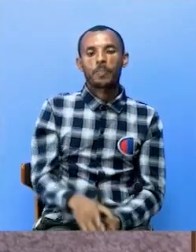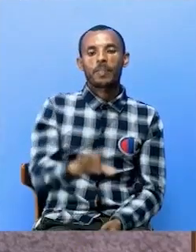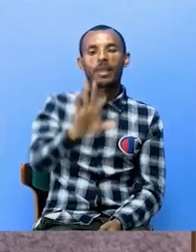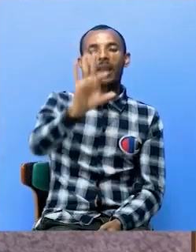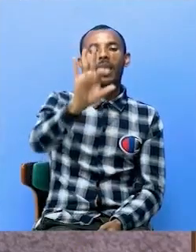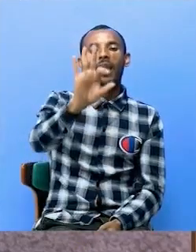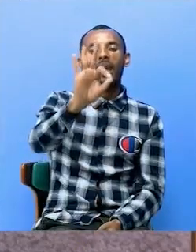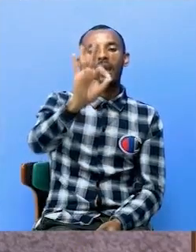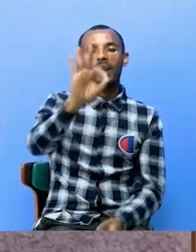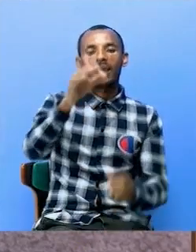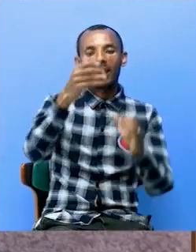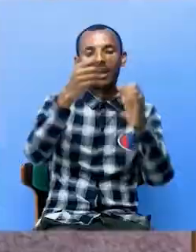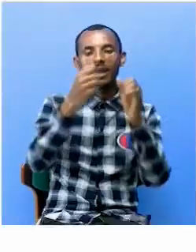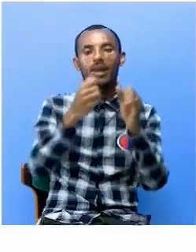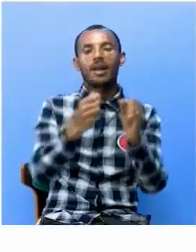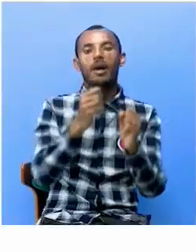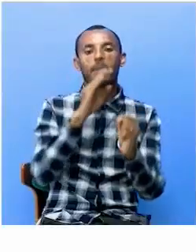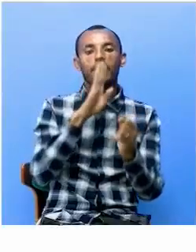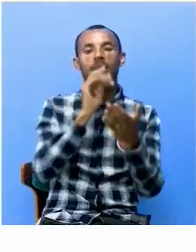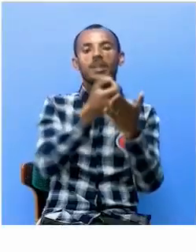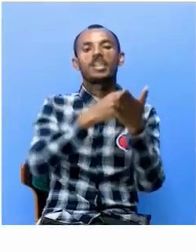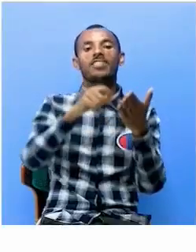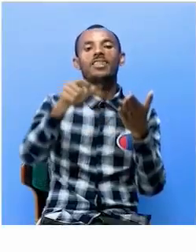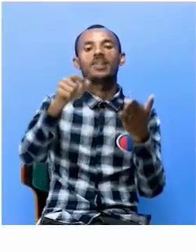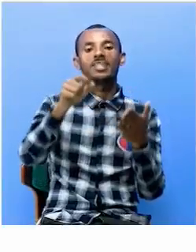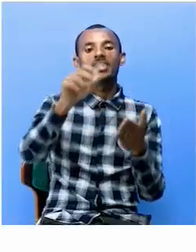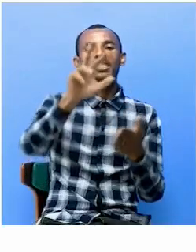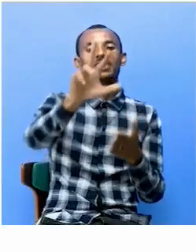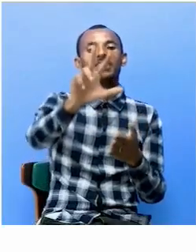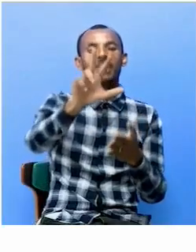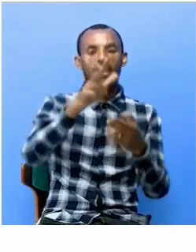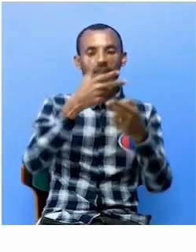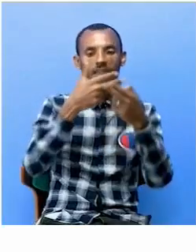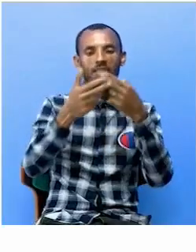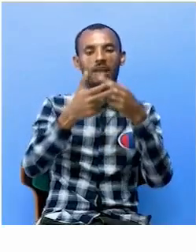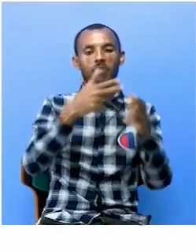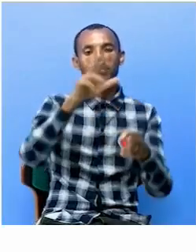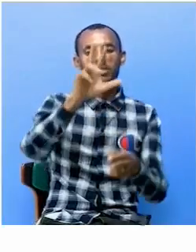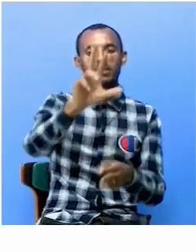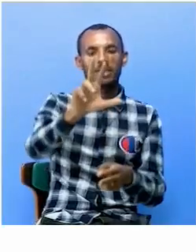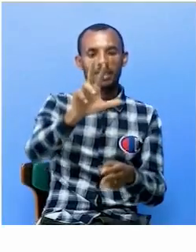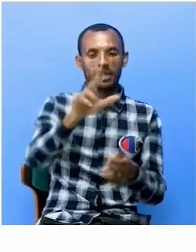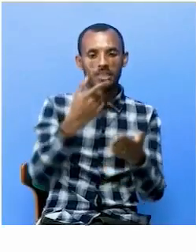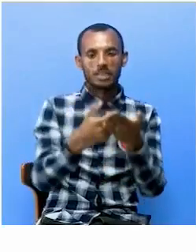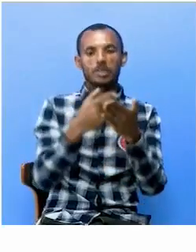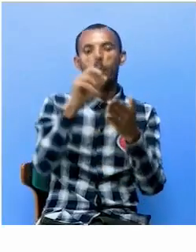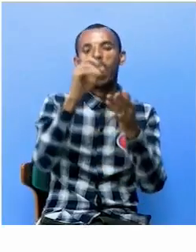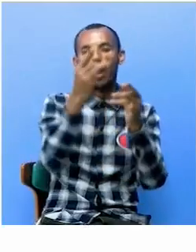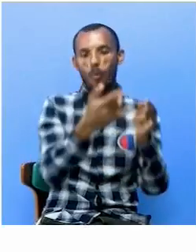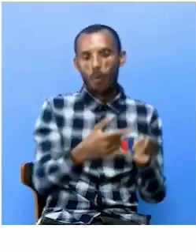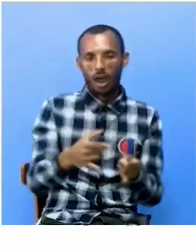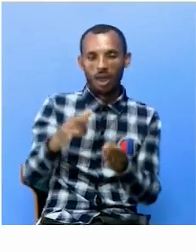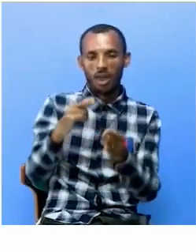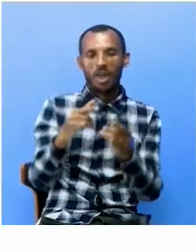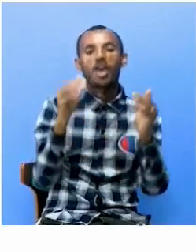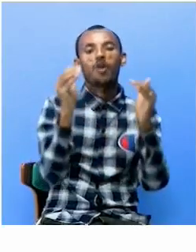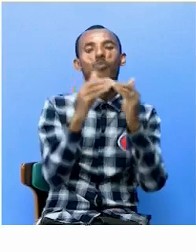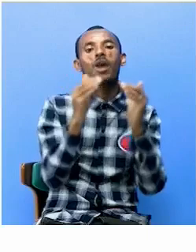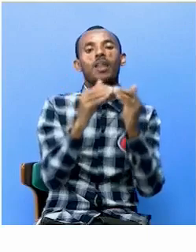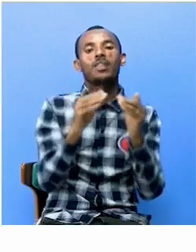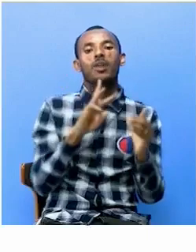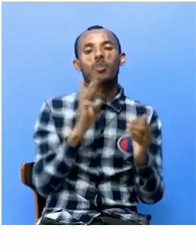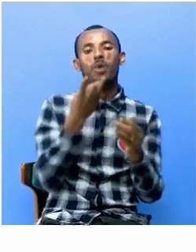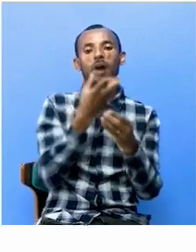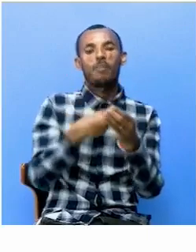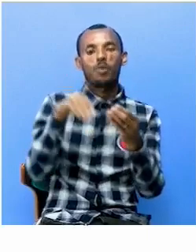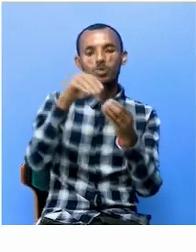9 can be written as 3 times 3. This is one way. Equivalently, we can